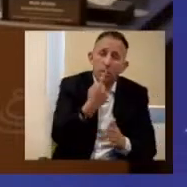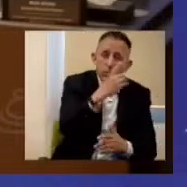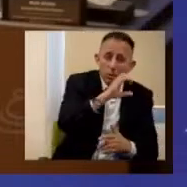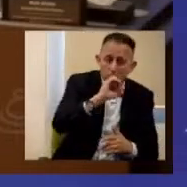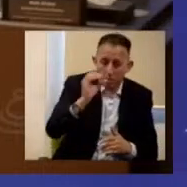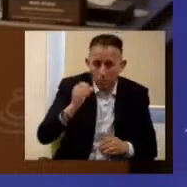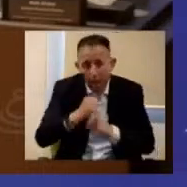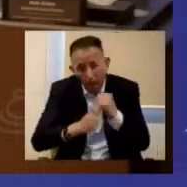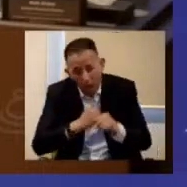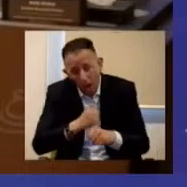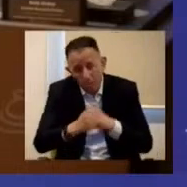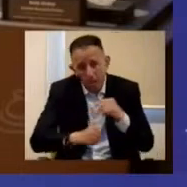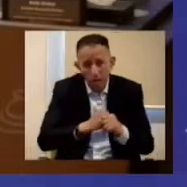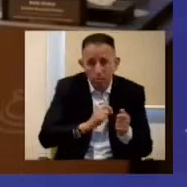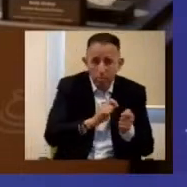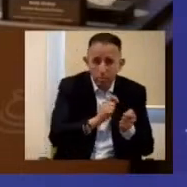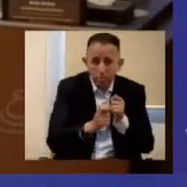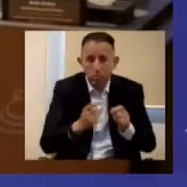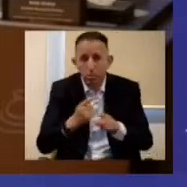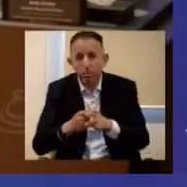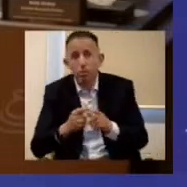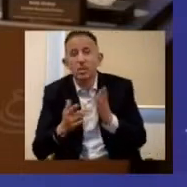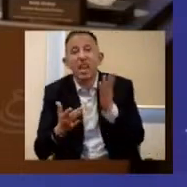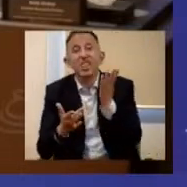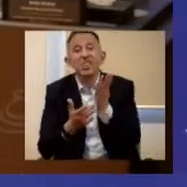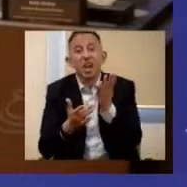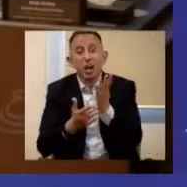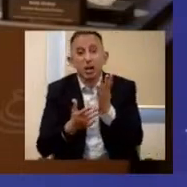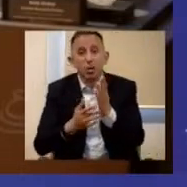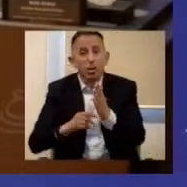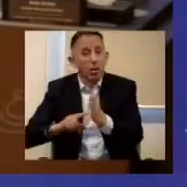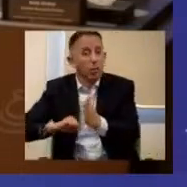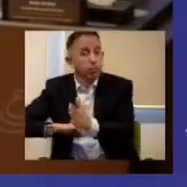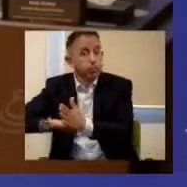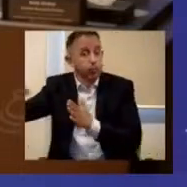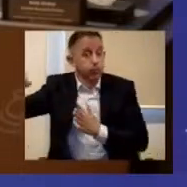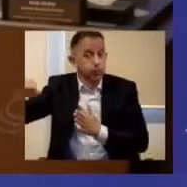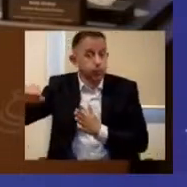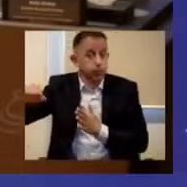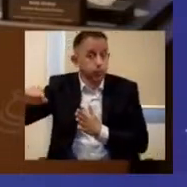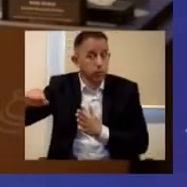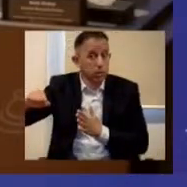And it is getting faster and faster every year.